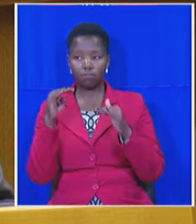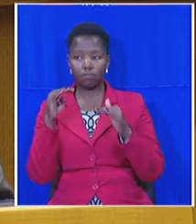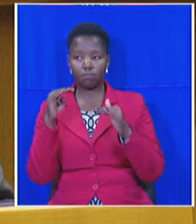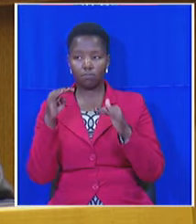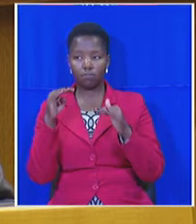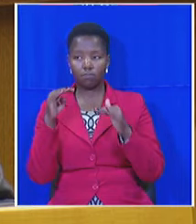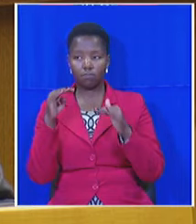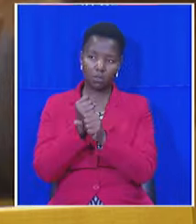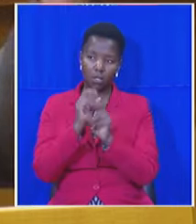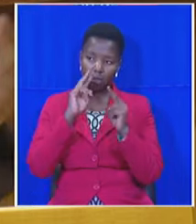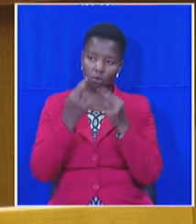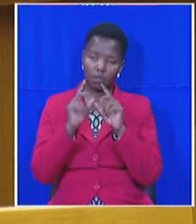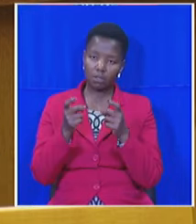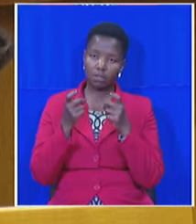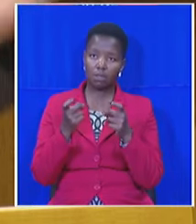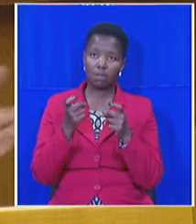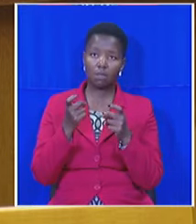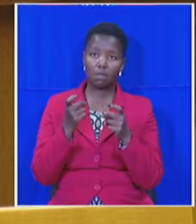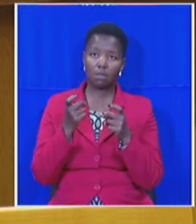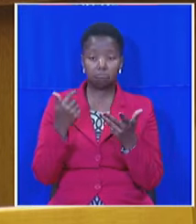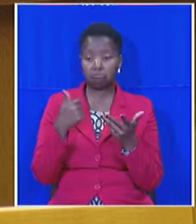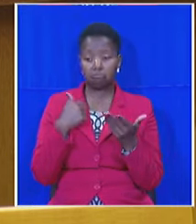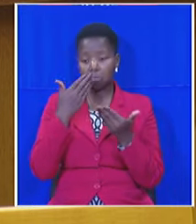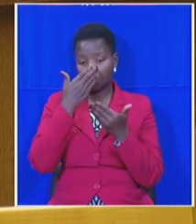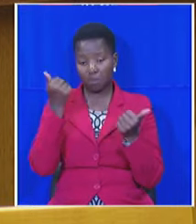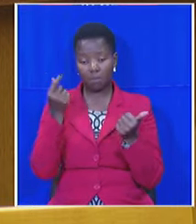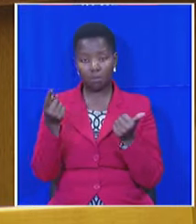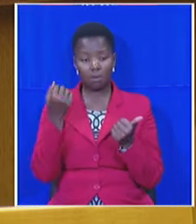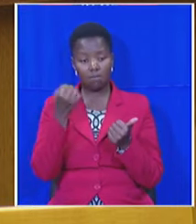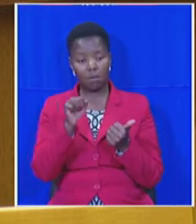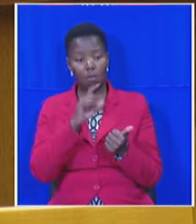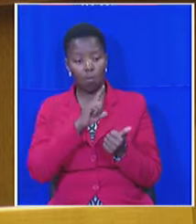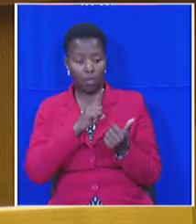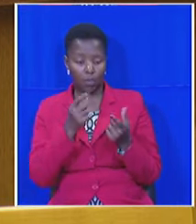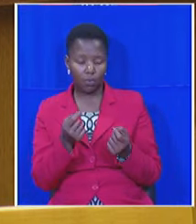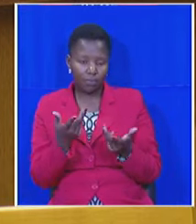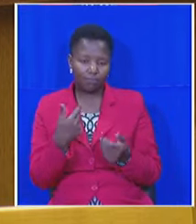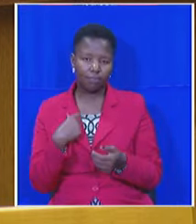year, and so nobody will go forward. So I don't understand the logic behind it, but anyway.